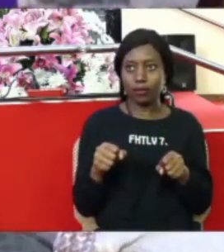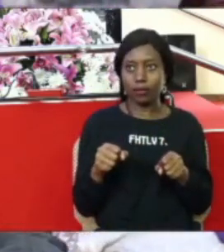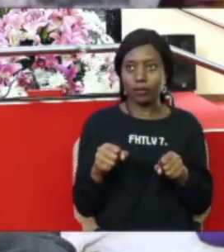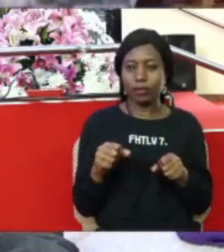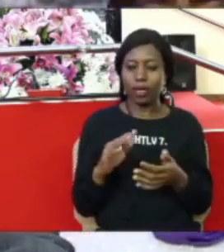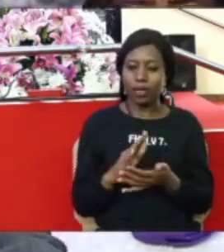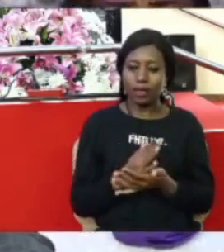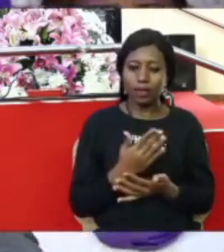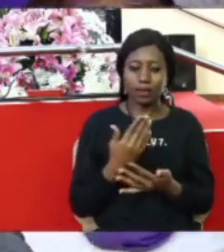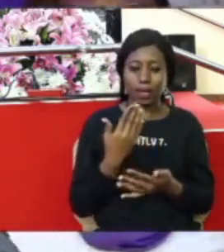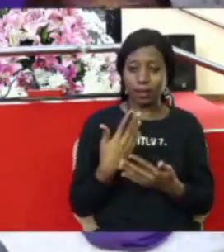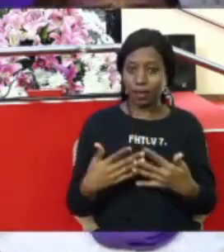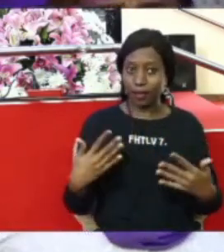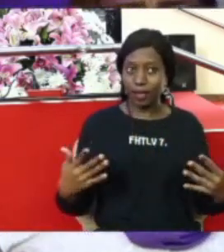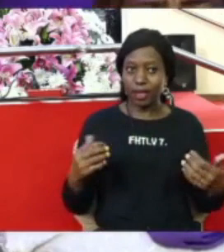back.